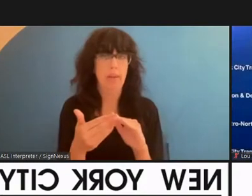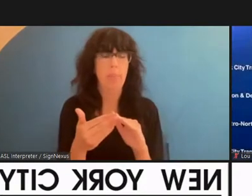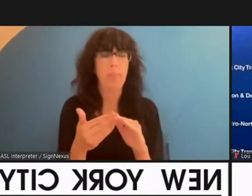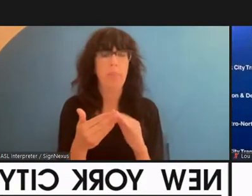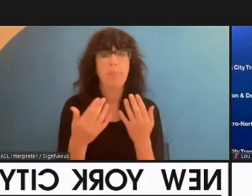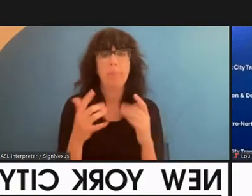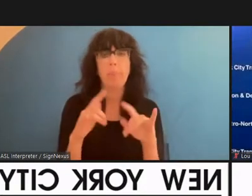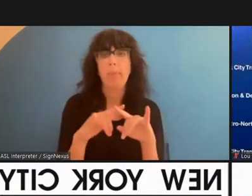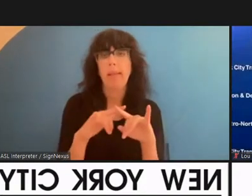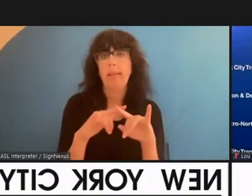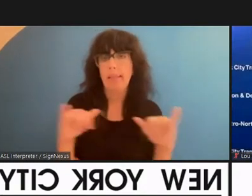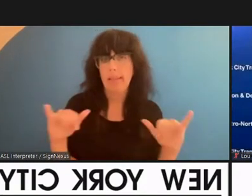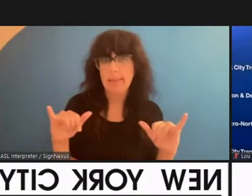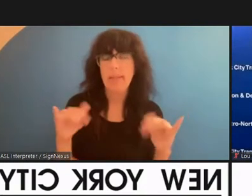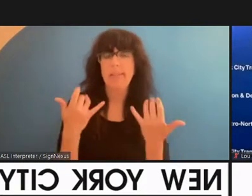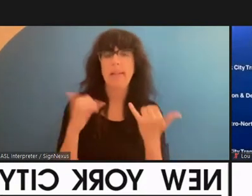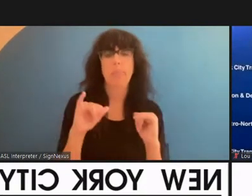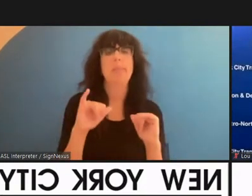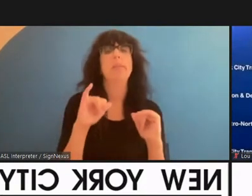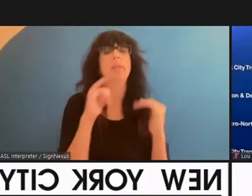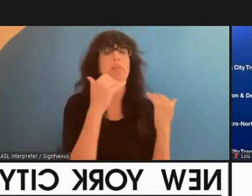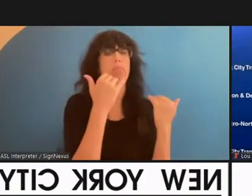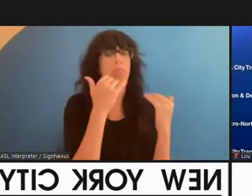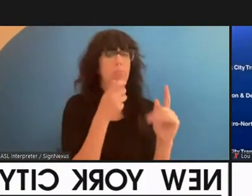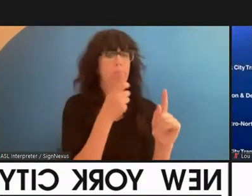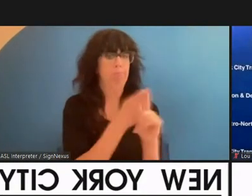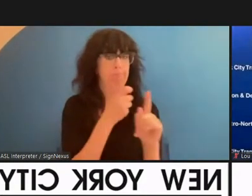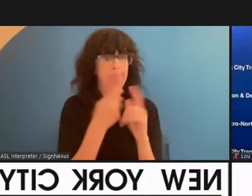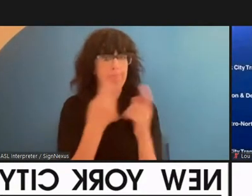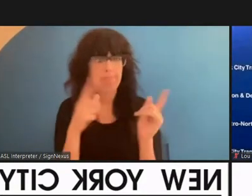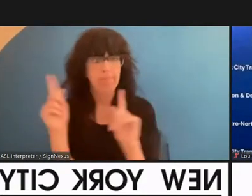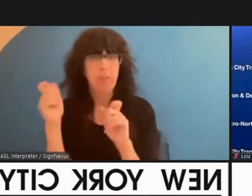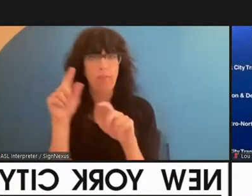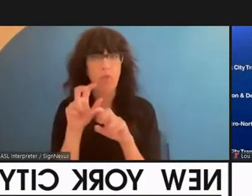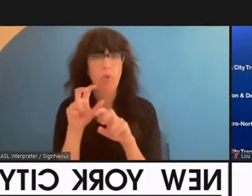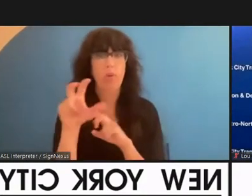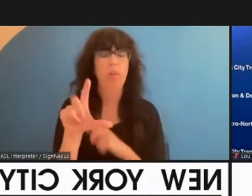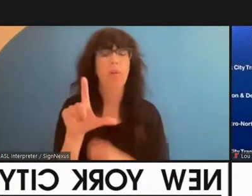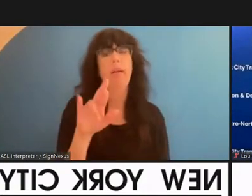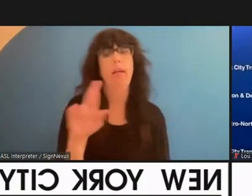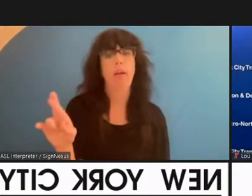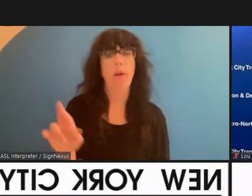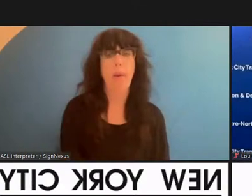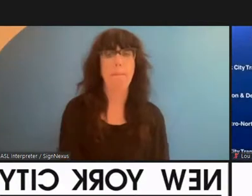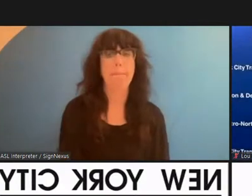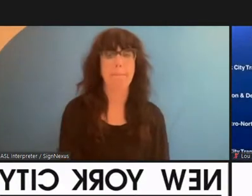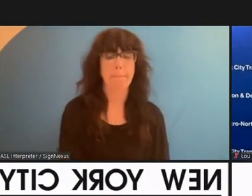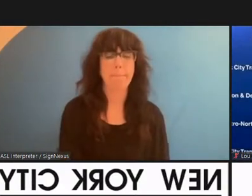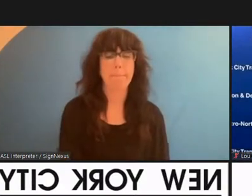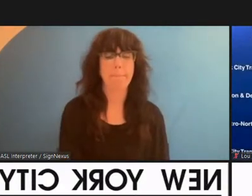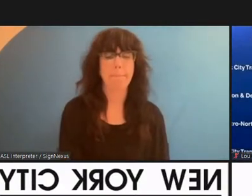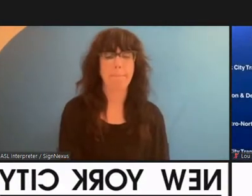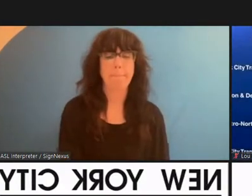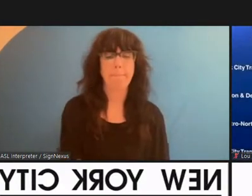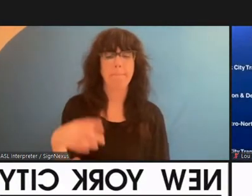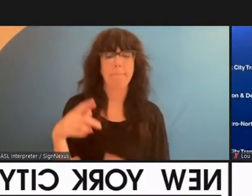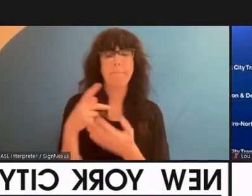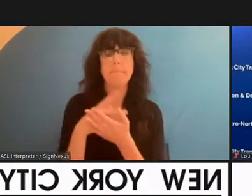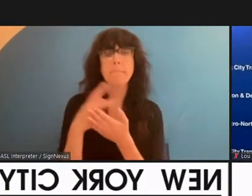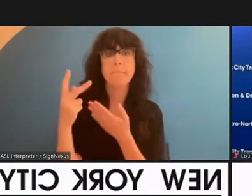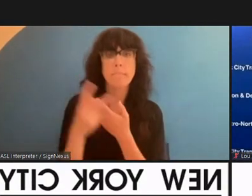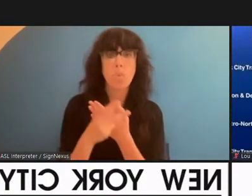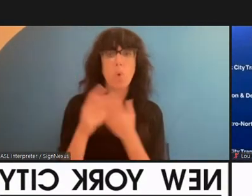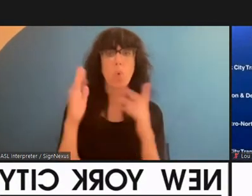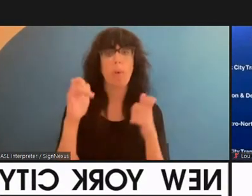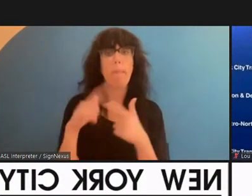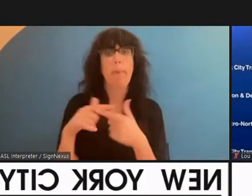the targets needed for investments in long island's infrastructure this program stands to be a huge win for